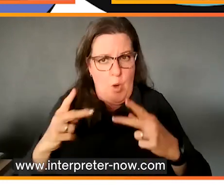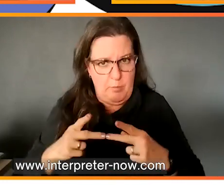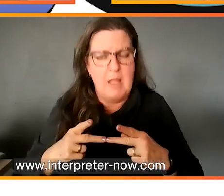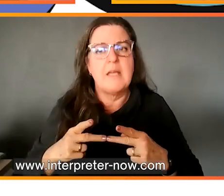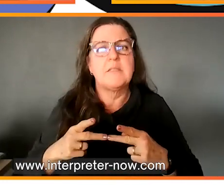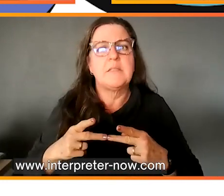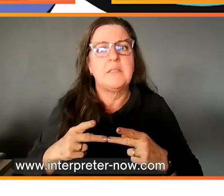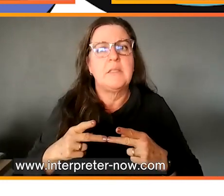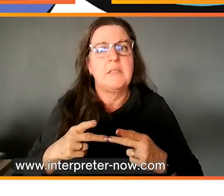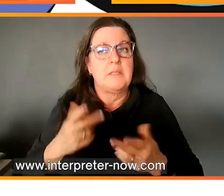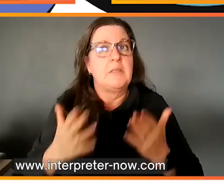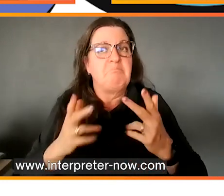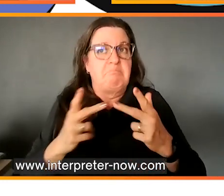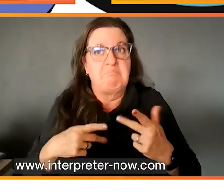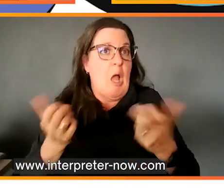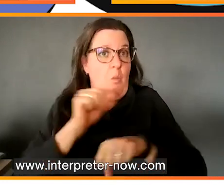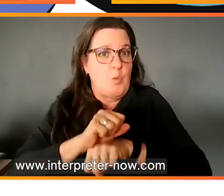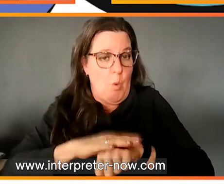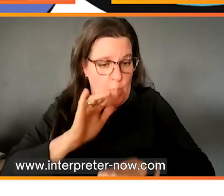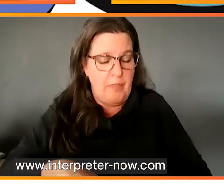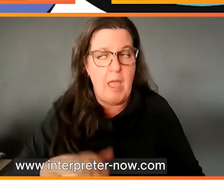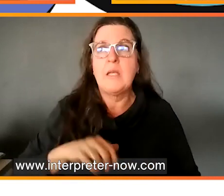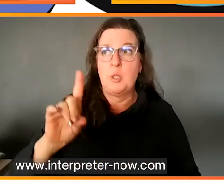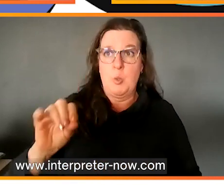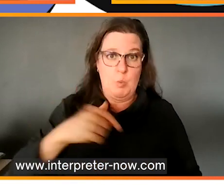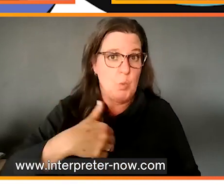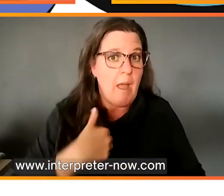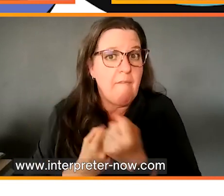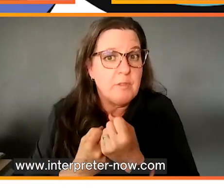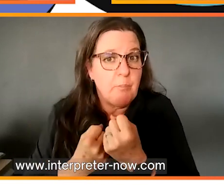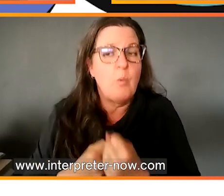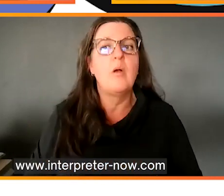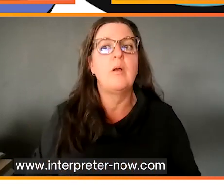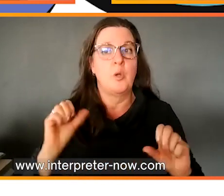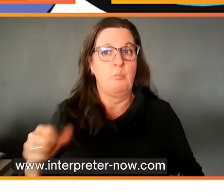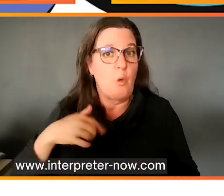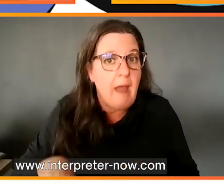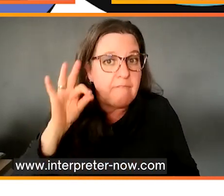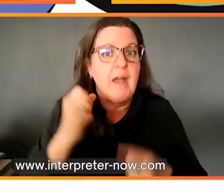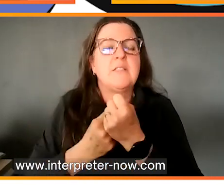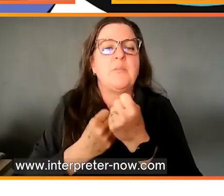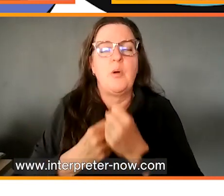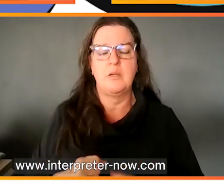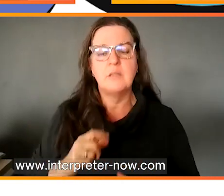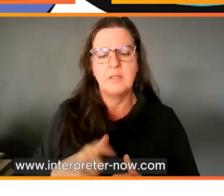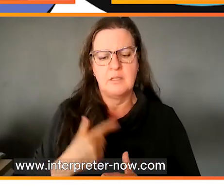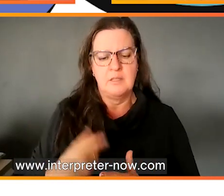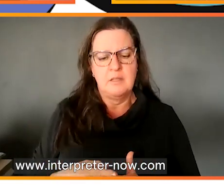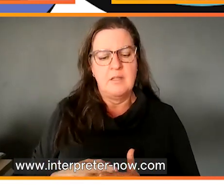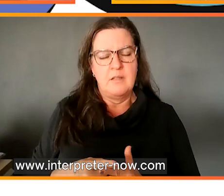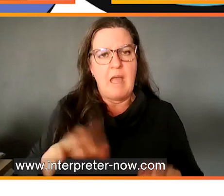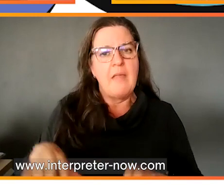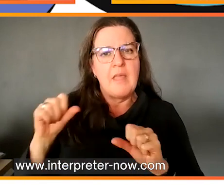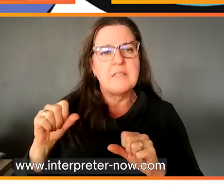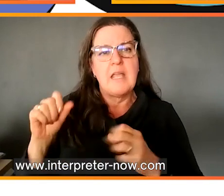It's the only move I knew. And that is a really, compliance begets compliance. And that